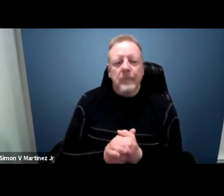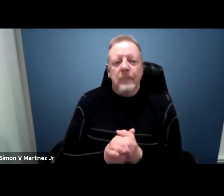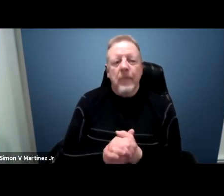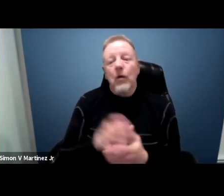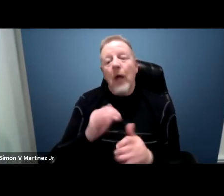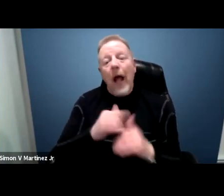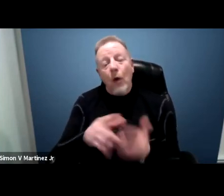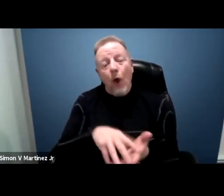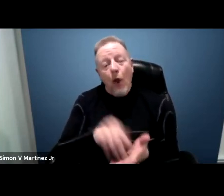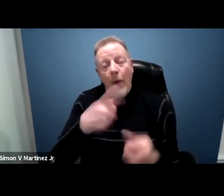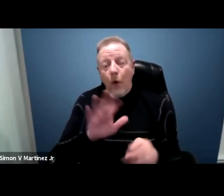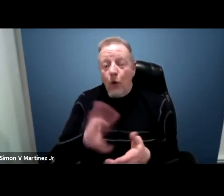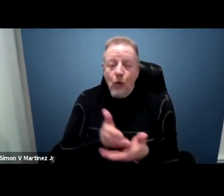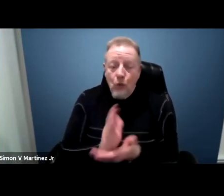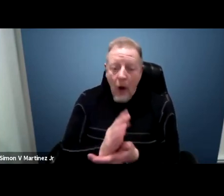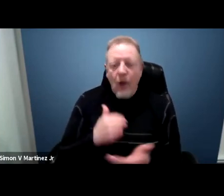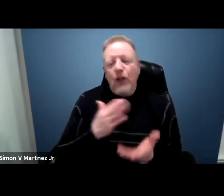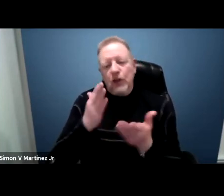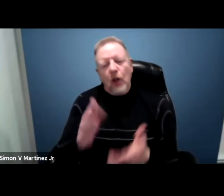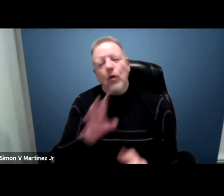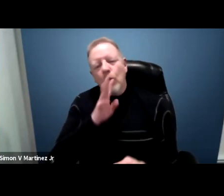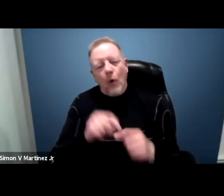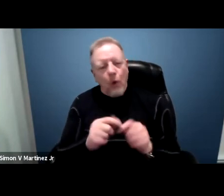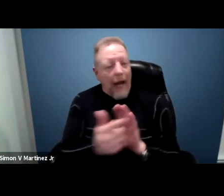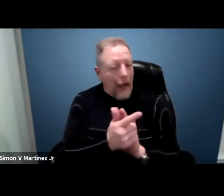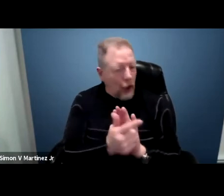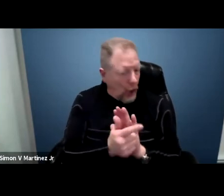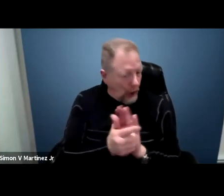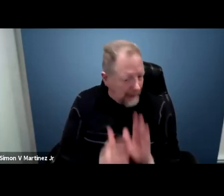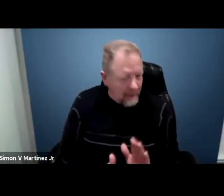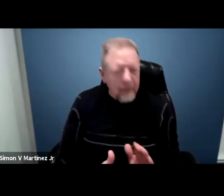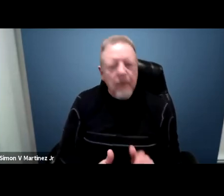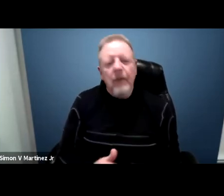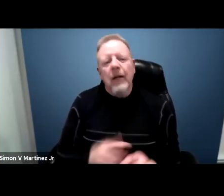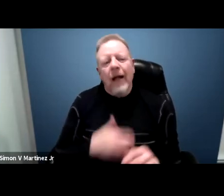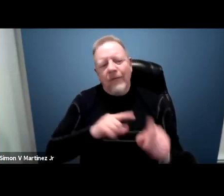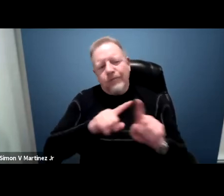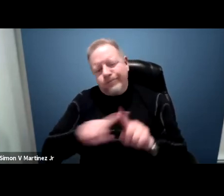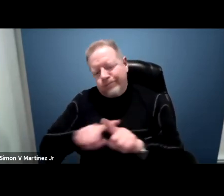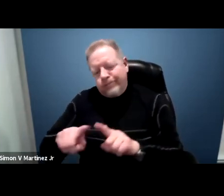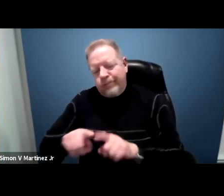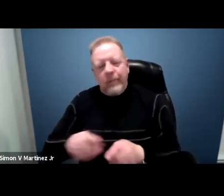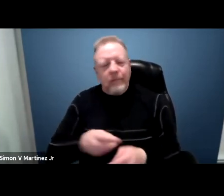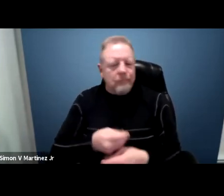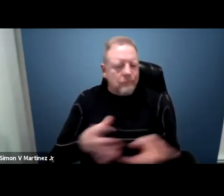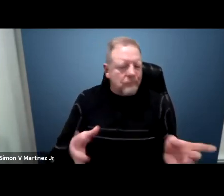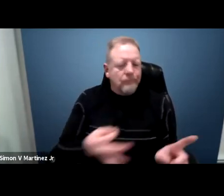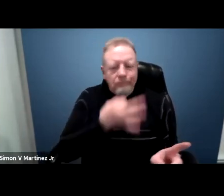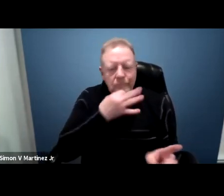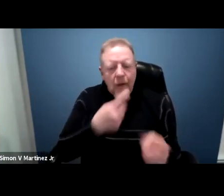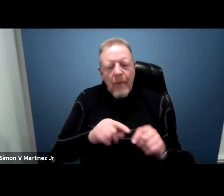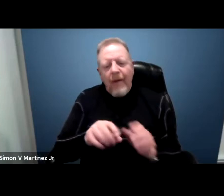that you can learn about your rights, we suggest that you talk to an attorney, and because there are a variety of federal and state laws that may cover your